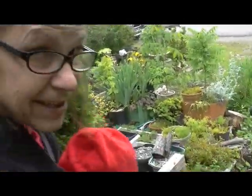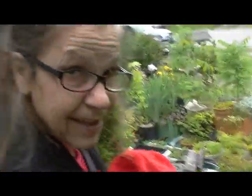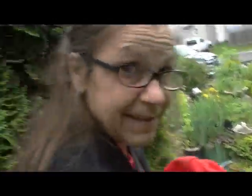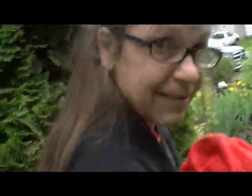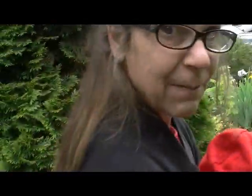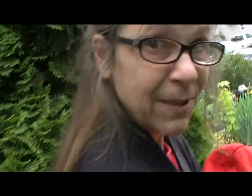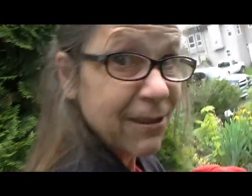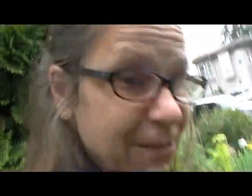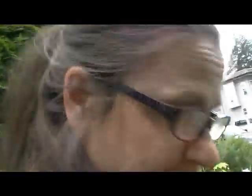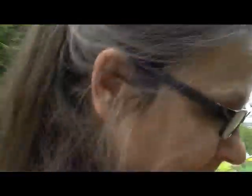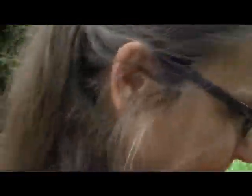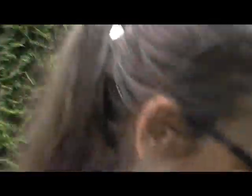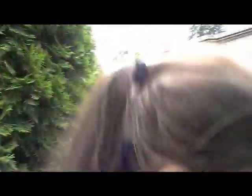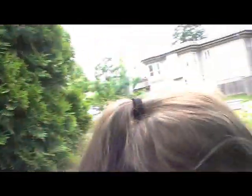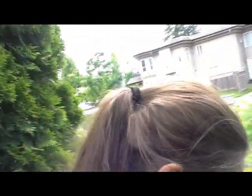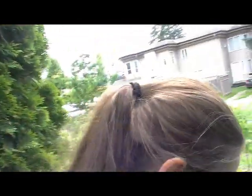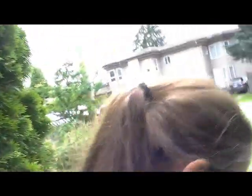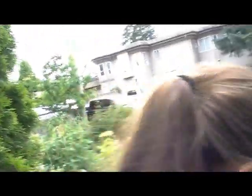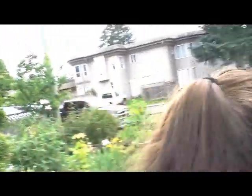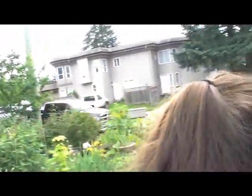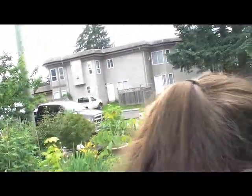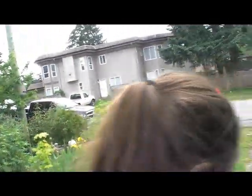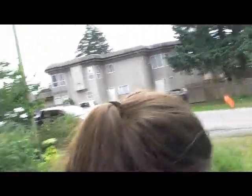It's a good thing Nana's got muscles. Yeah.